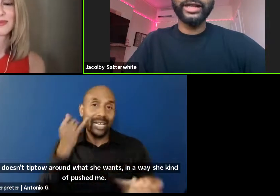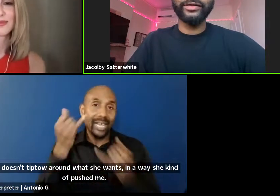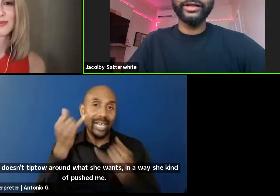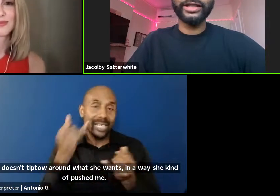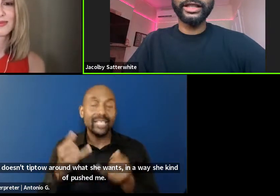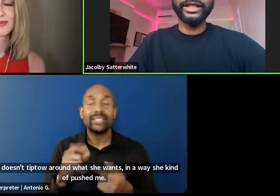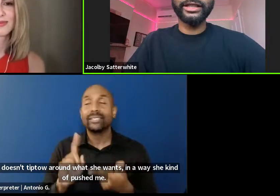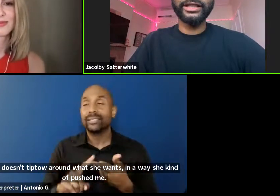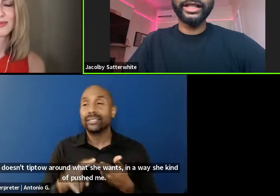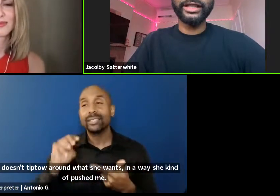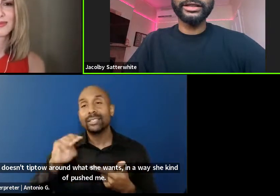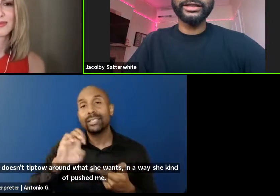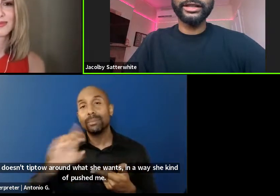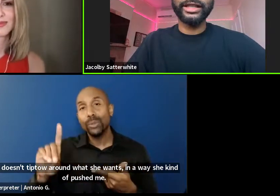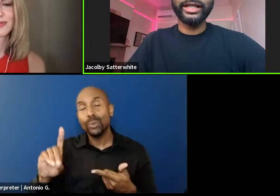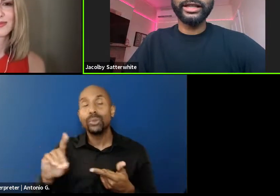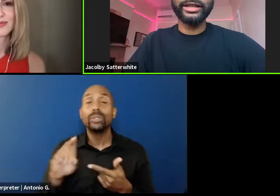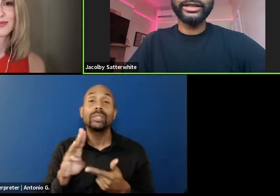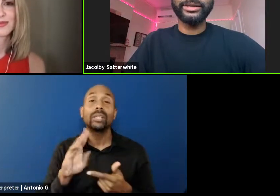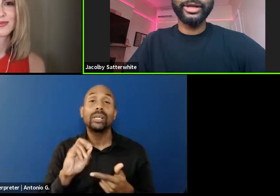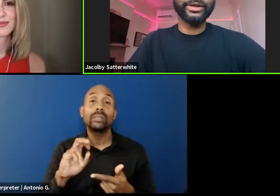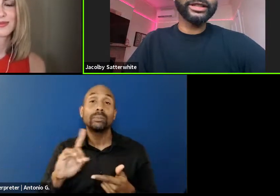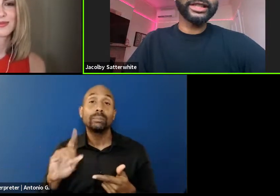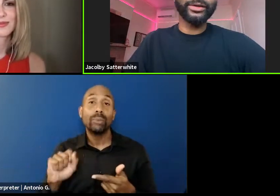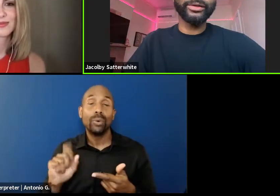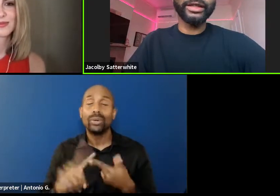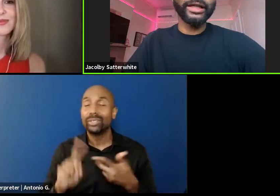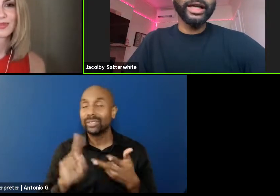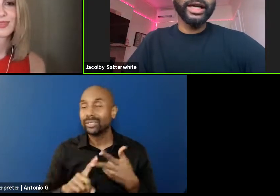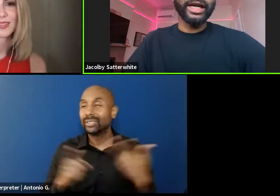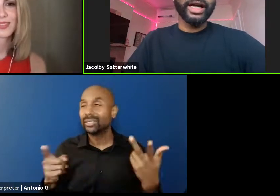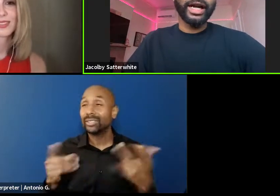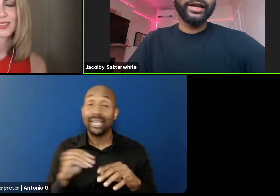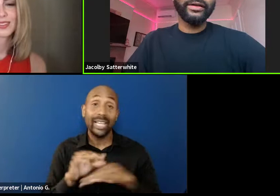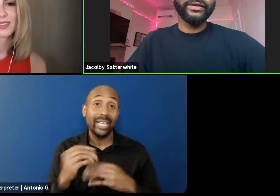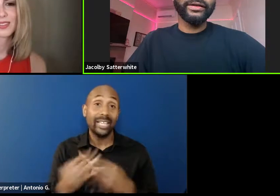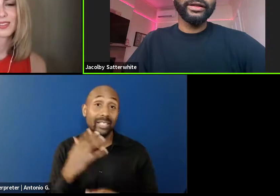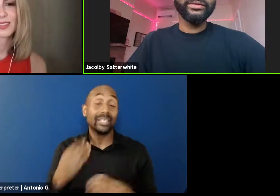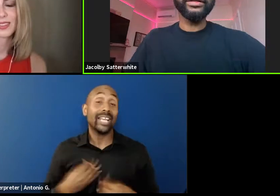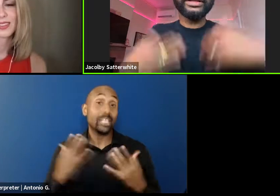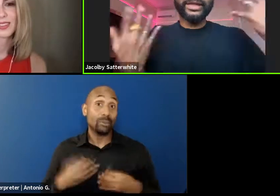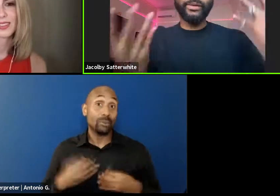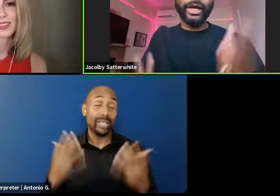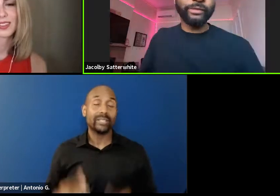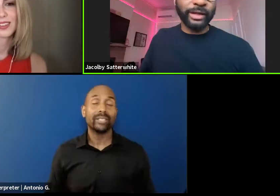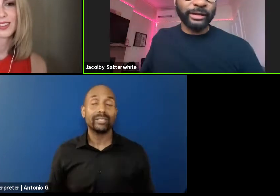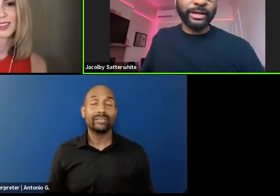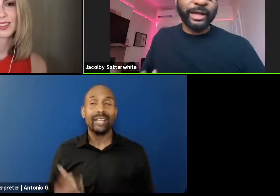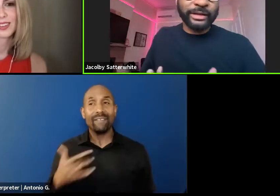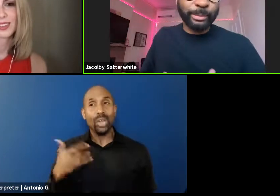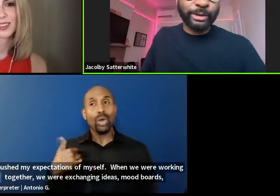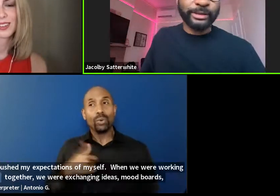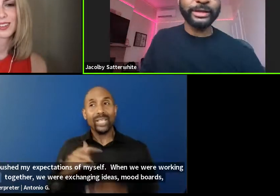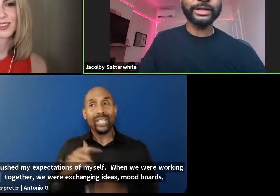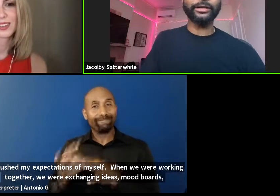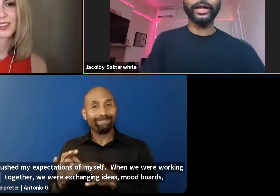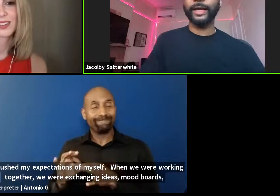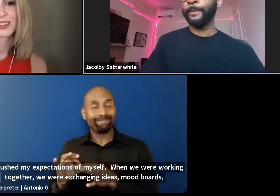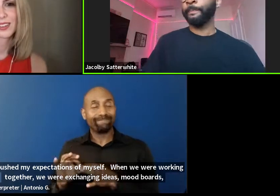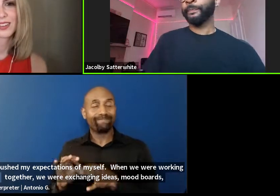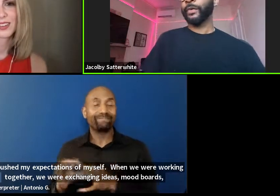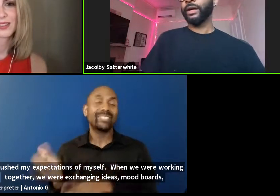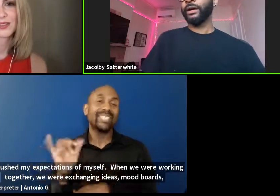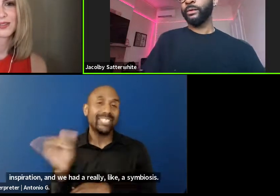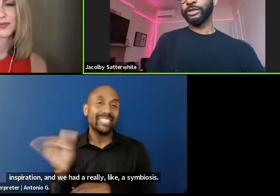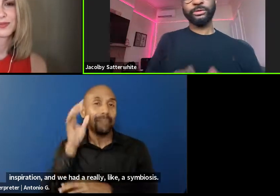we just had a really like a symbiosis. Like we really kind of, we were on the same wavelength conceptually. So